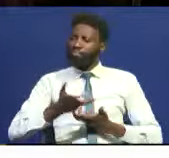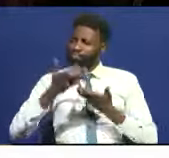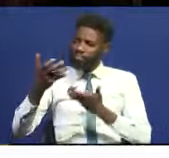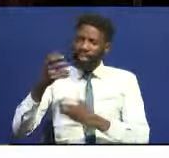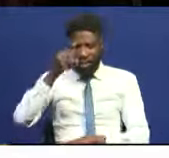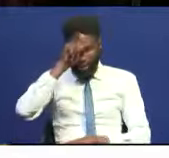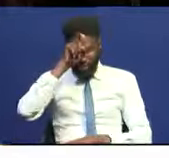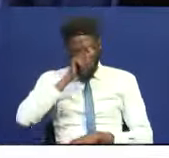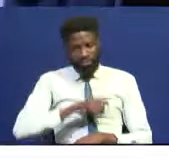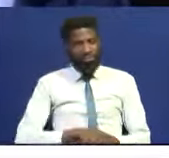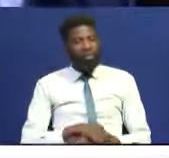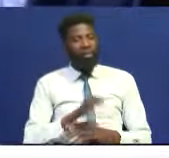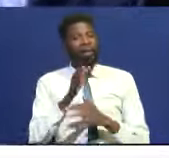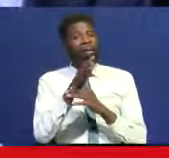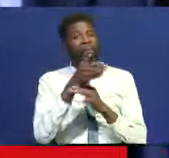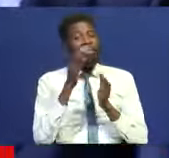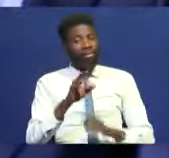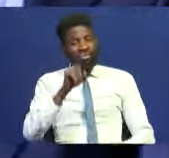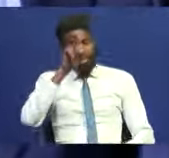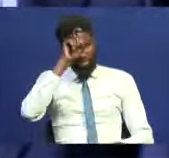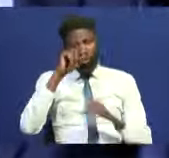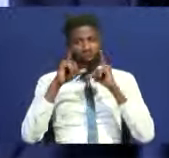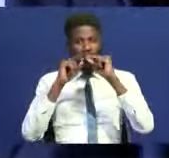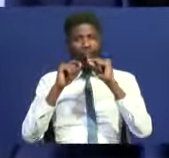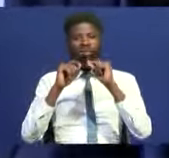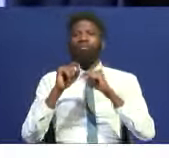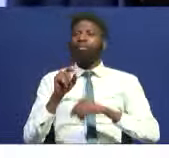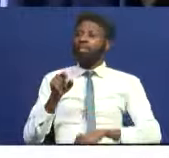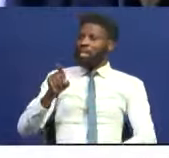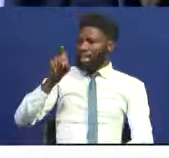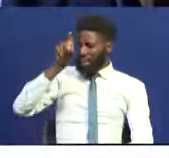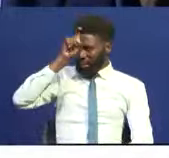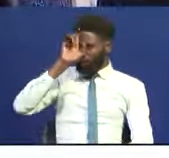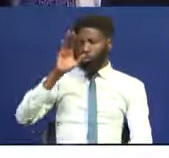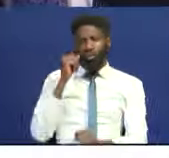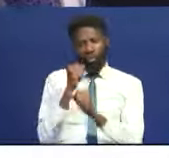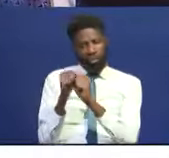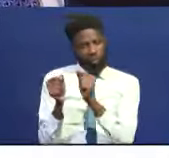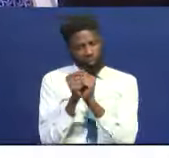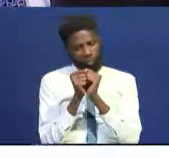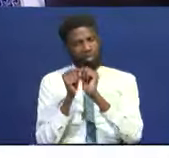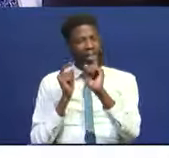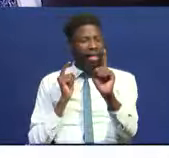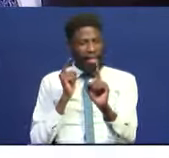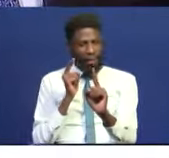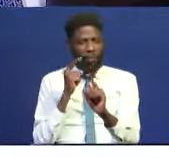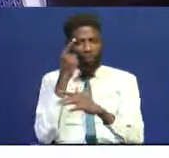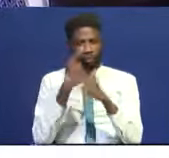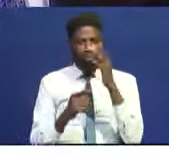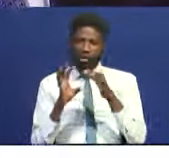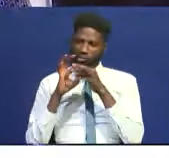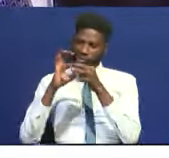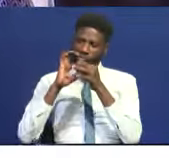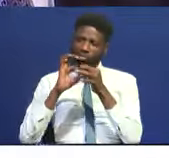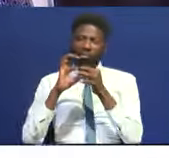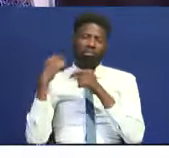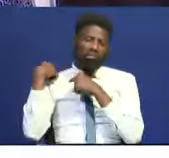kwamba taifa lake litaendelea kuongeza juhudi zake katika kuimarisha uhusiano wa muda mrefu ambao ni wa